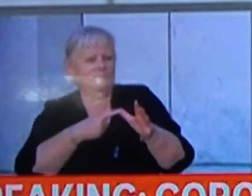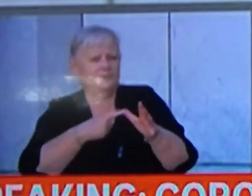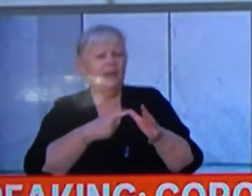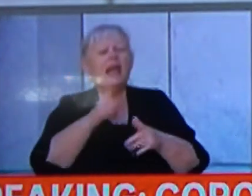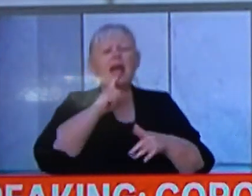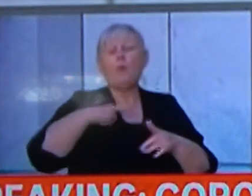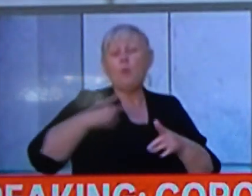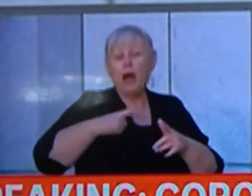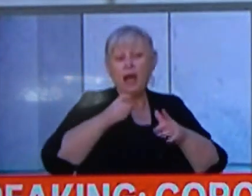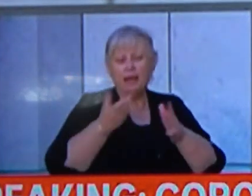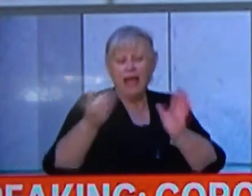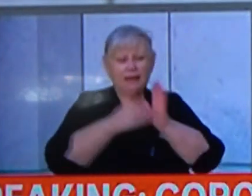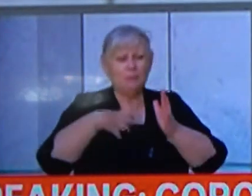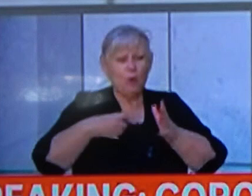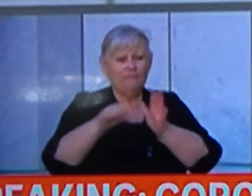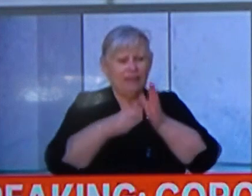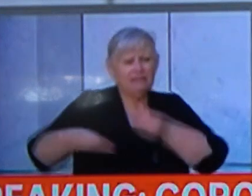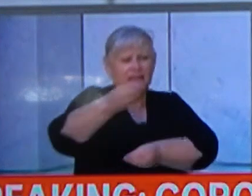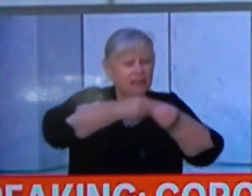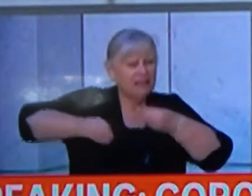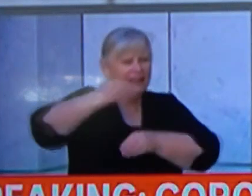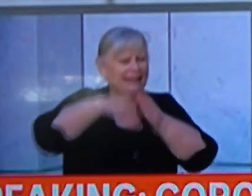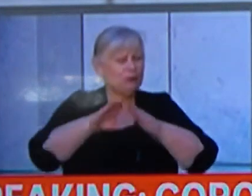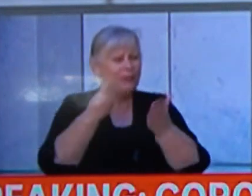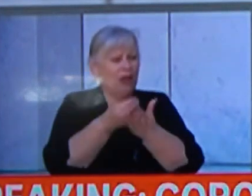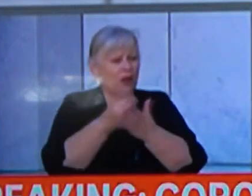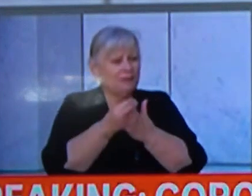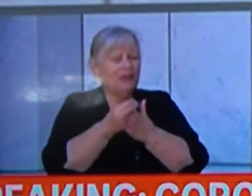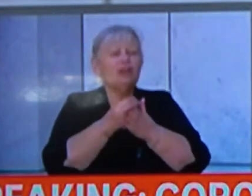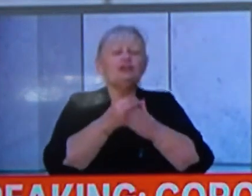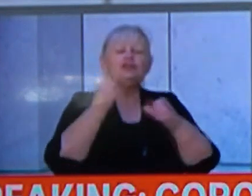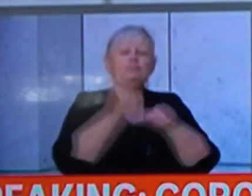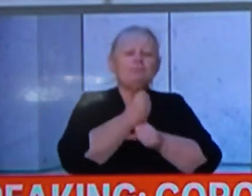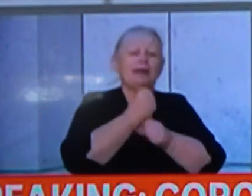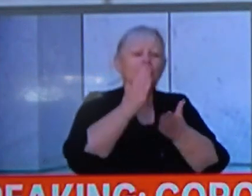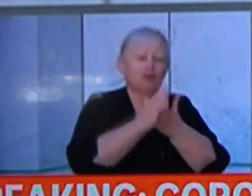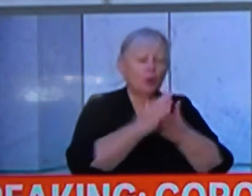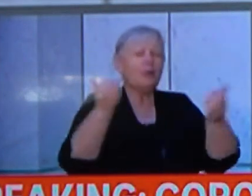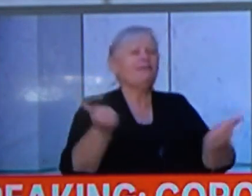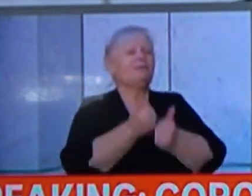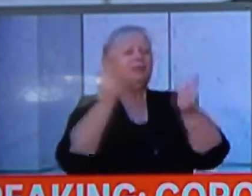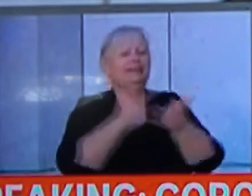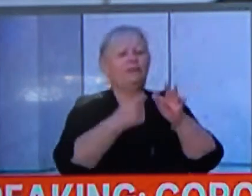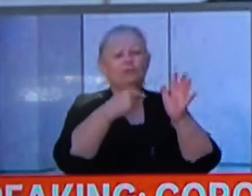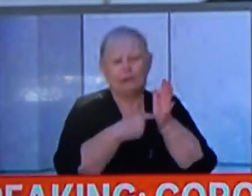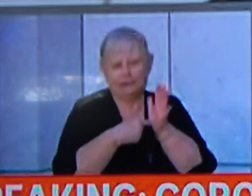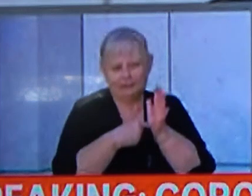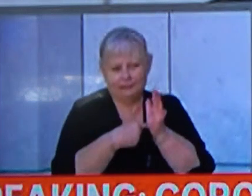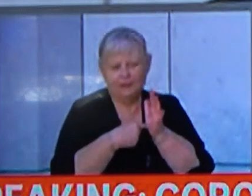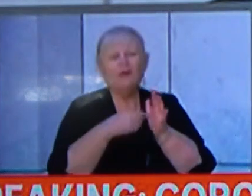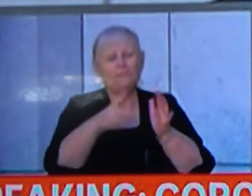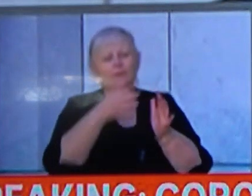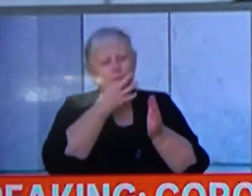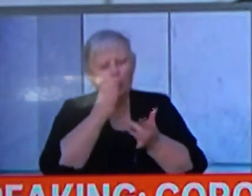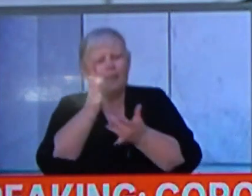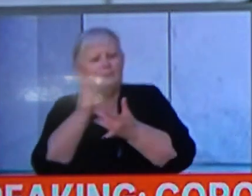the purpose of which was to lower the cost and increase the availability of credit, particularly to small